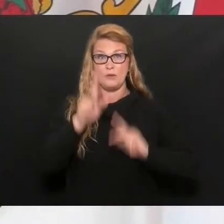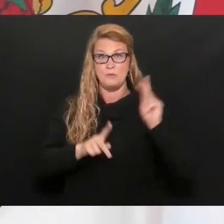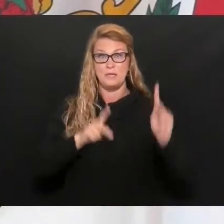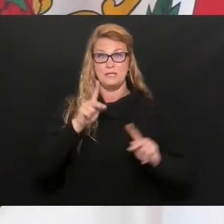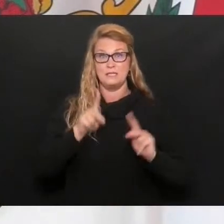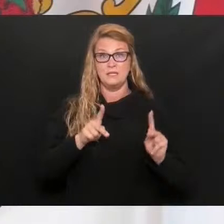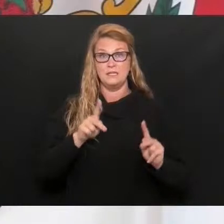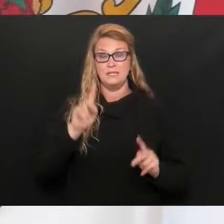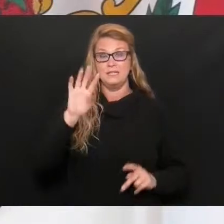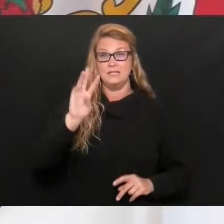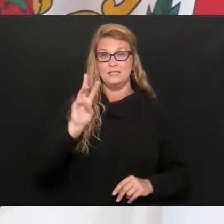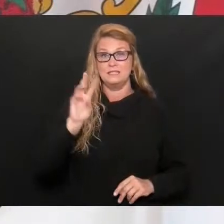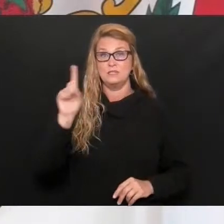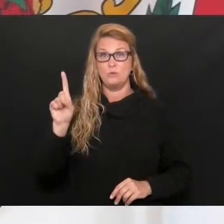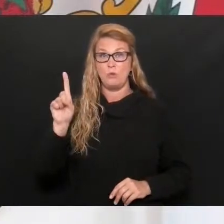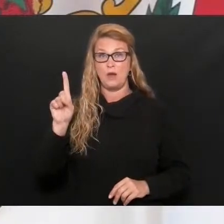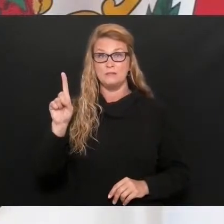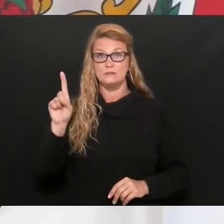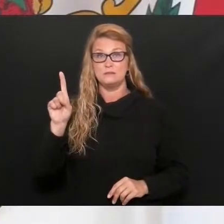a 61-year-old.